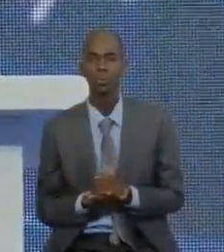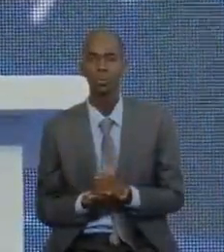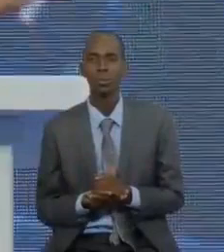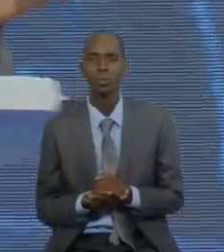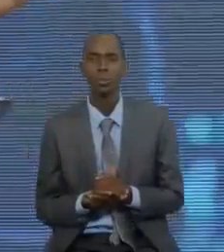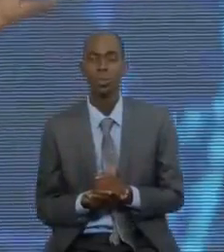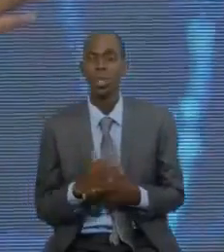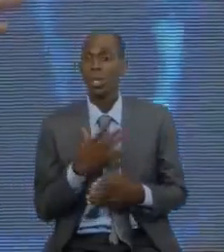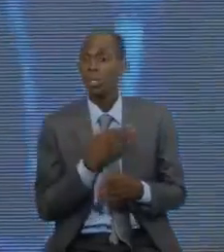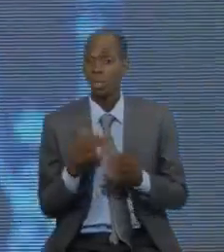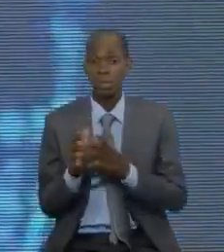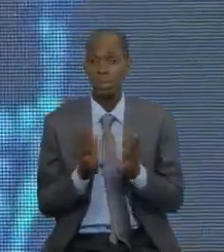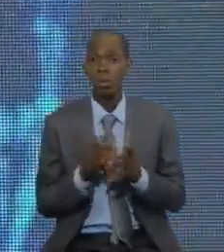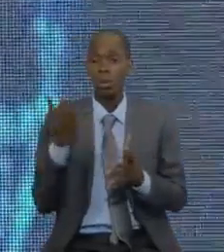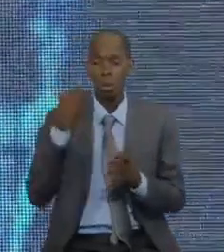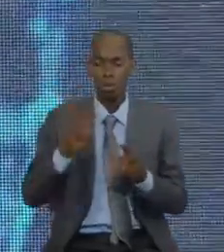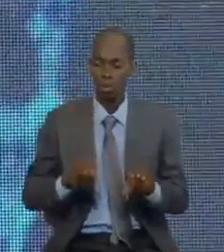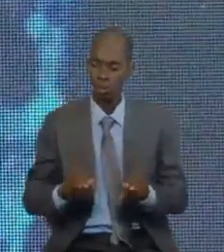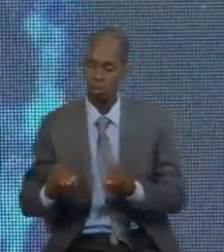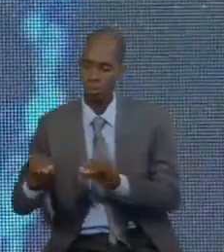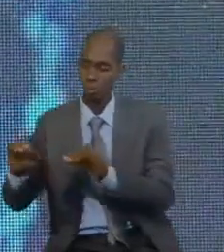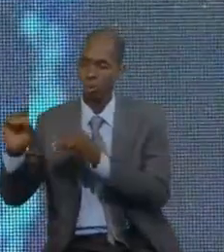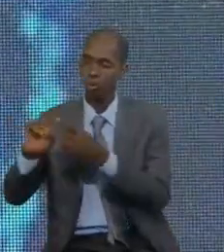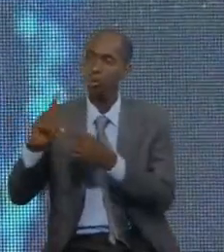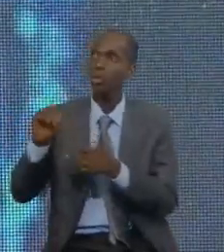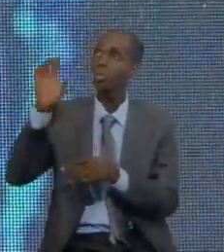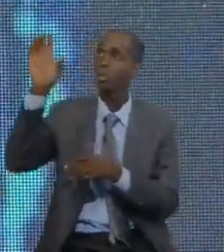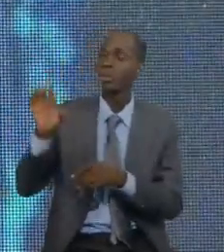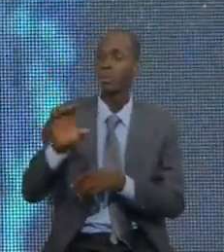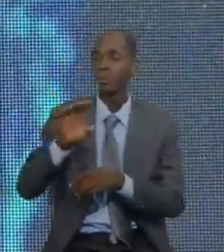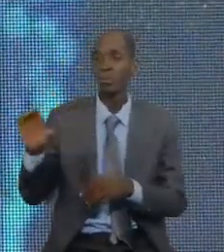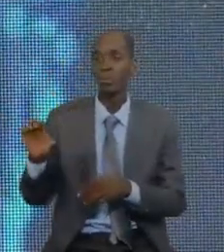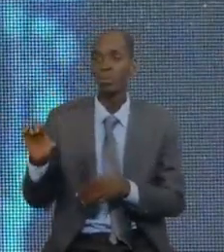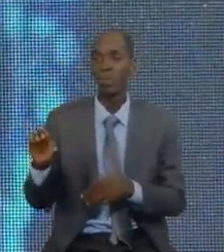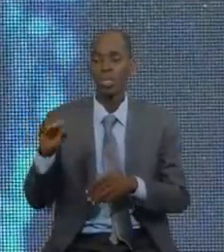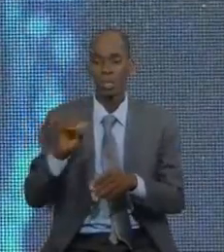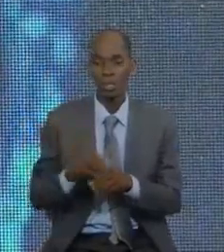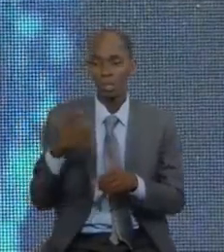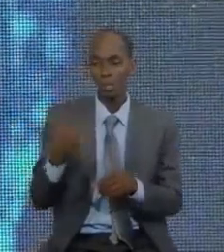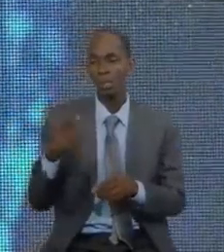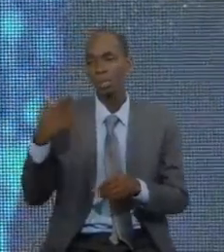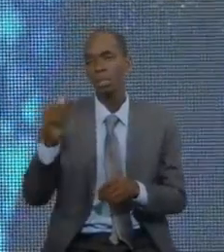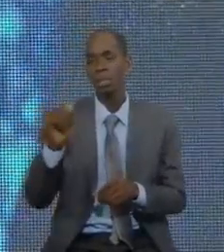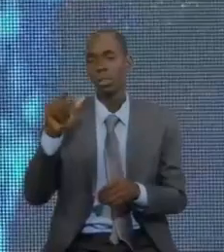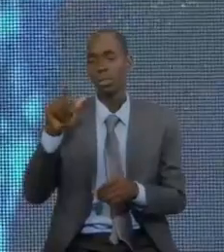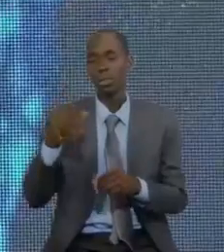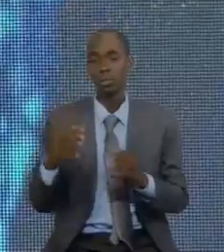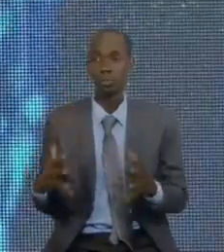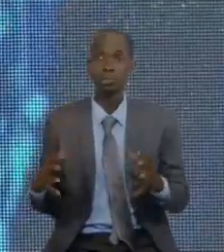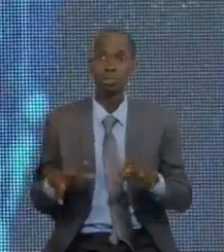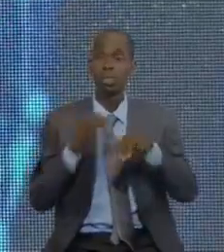As Jesus was going to the cross, in the Garden of Gethsemane, he said, I